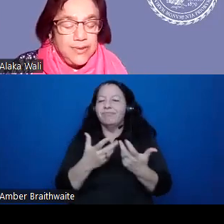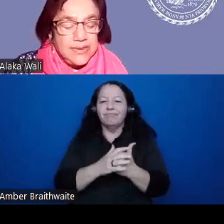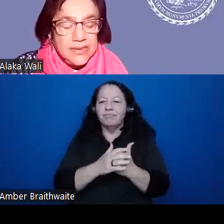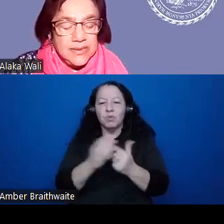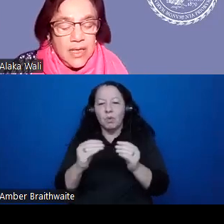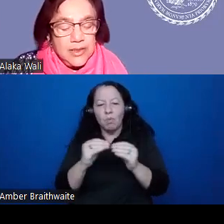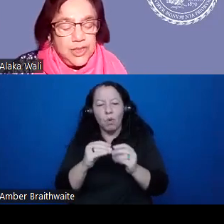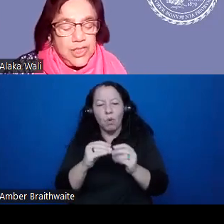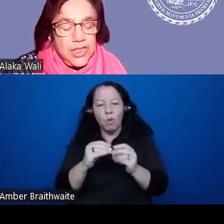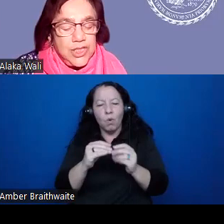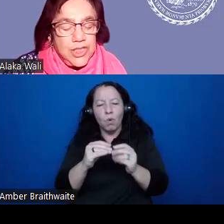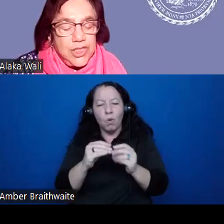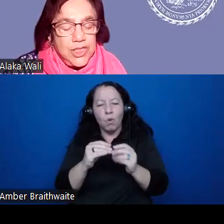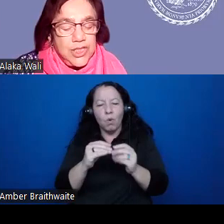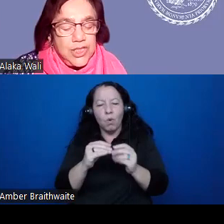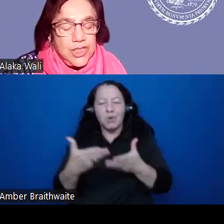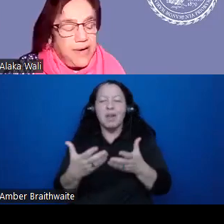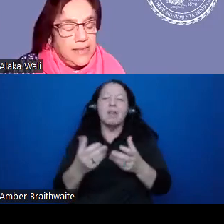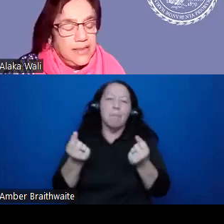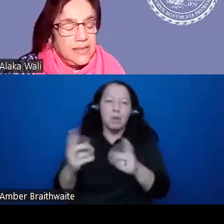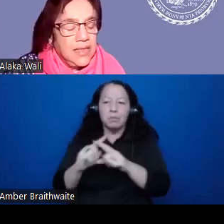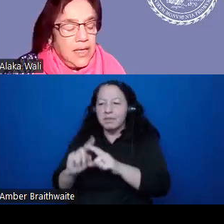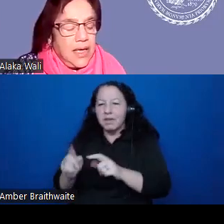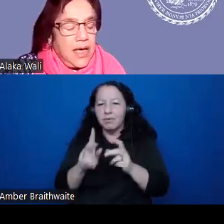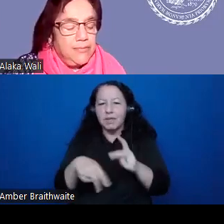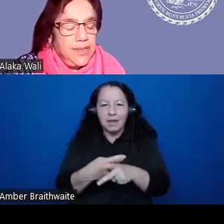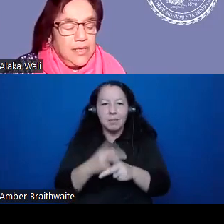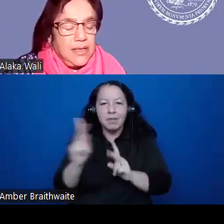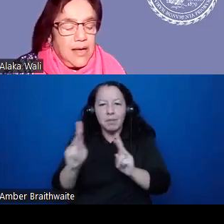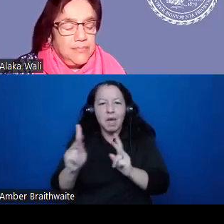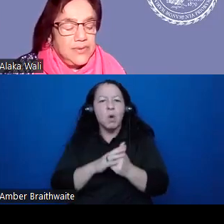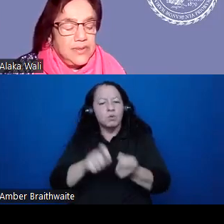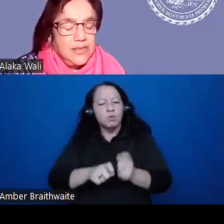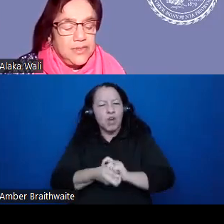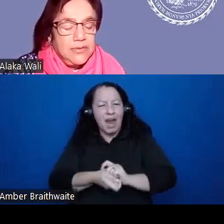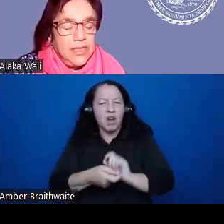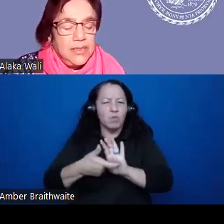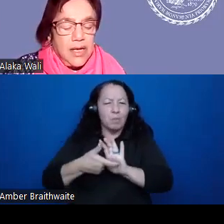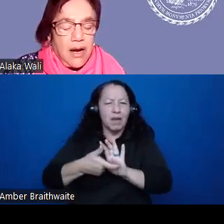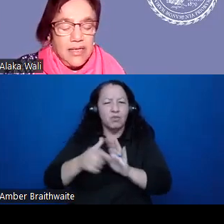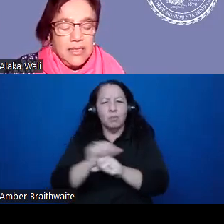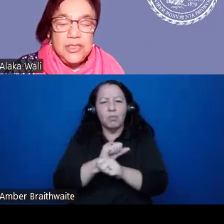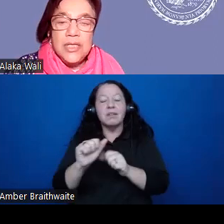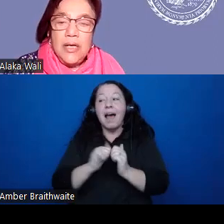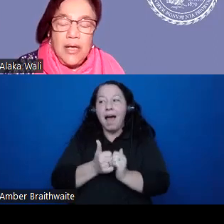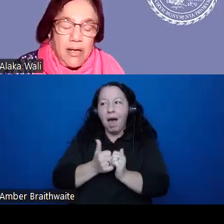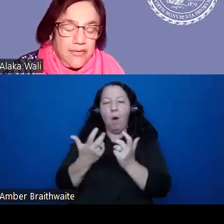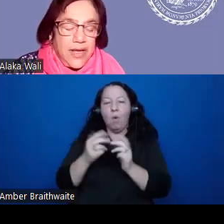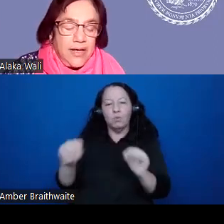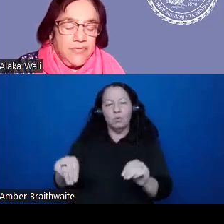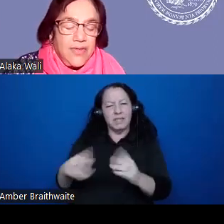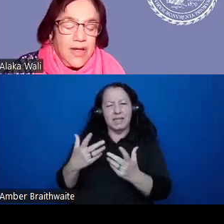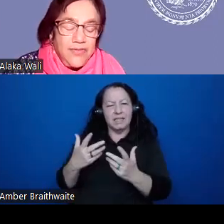of voices to change representational practice and rethink how museums treated the heritage